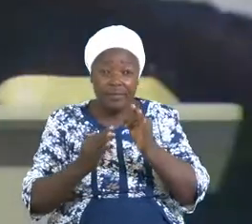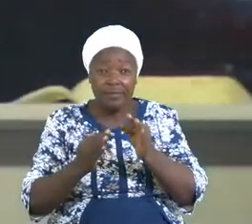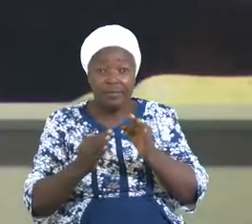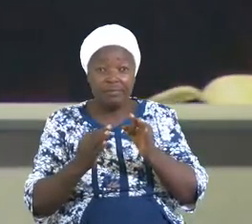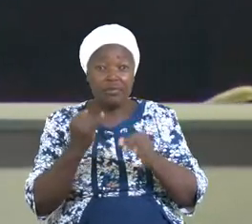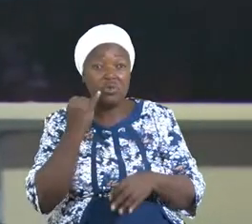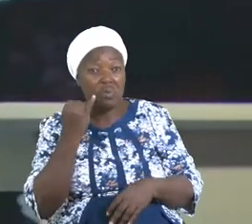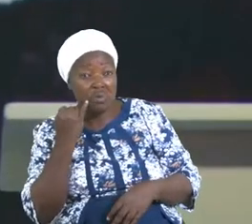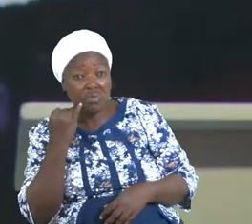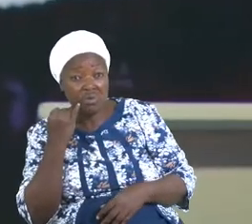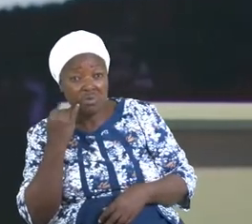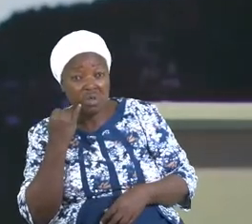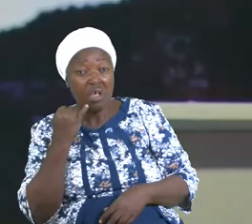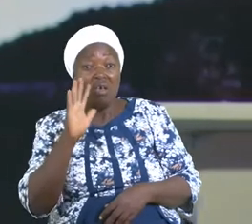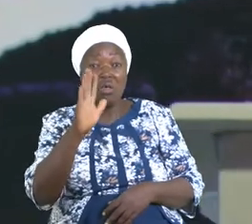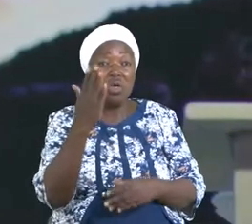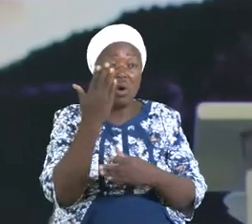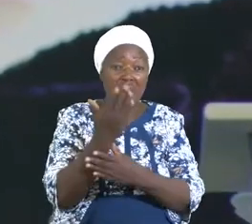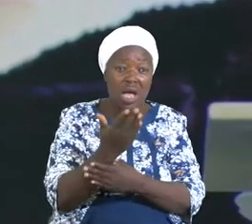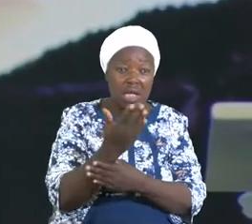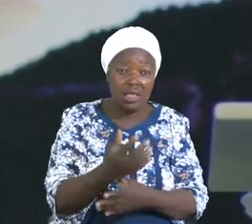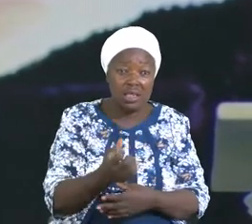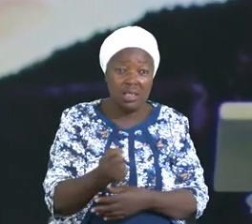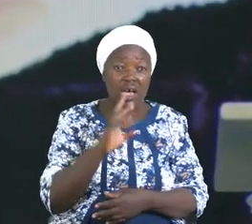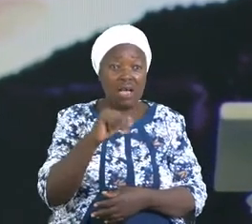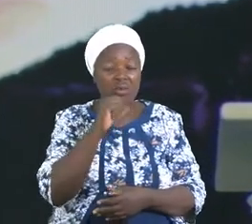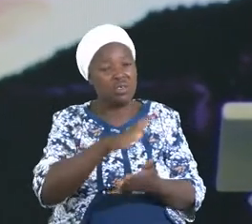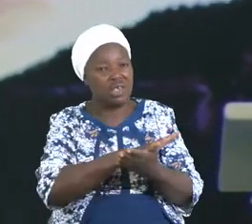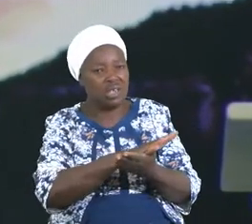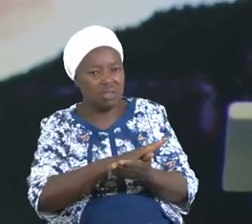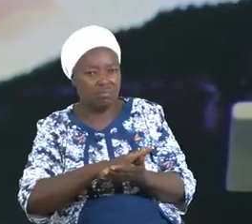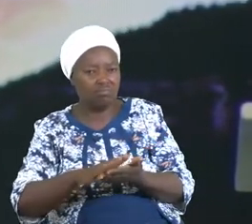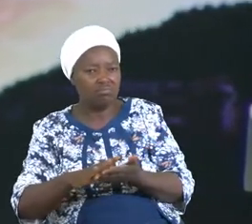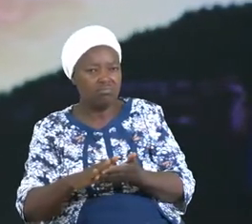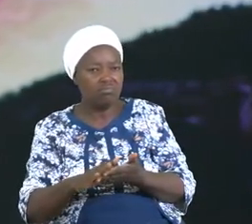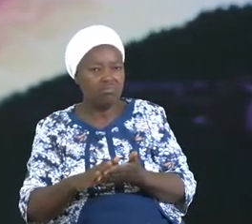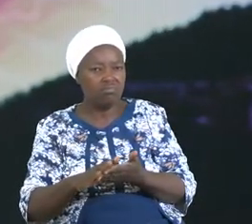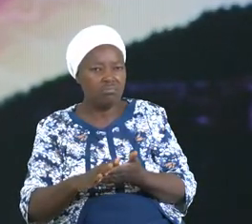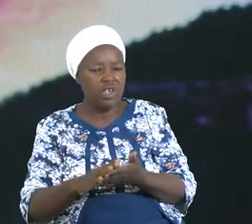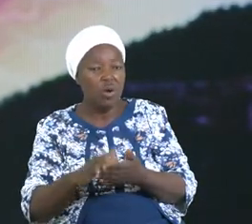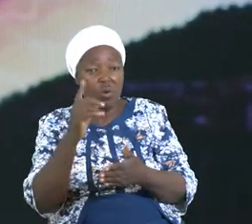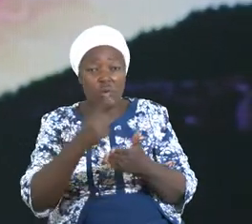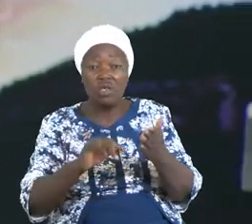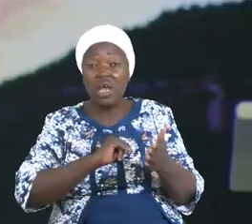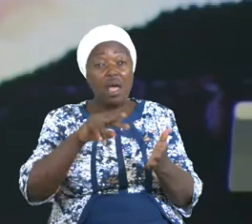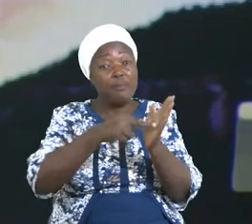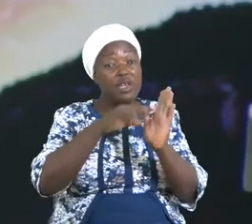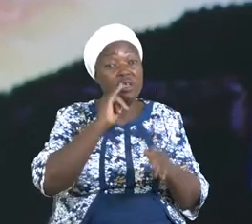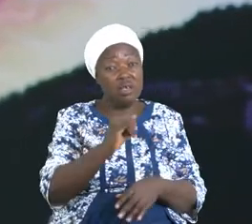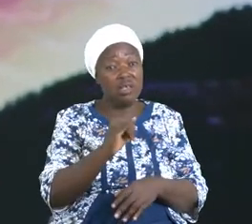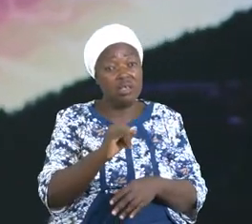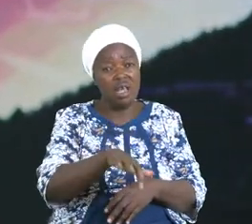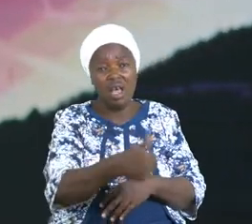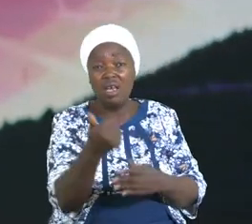your hands are not clean. What I mean is, any doctor will tell